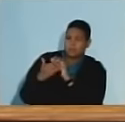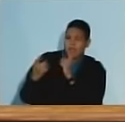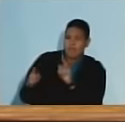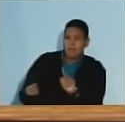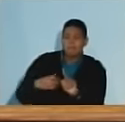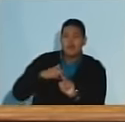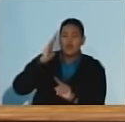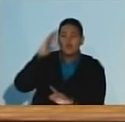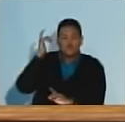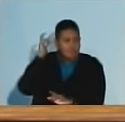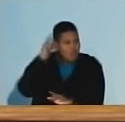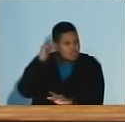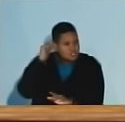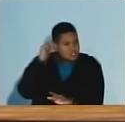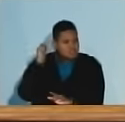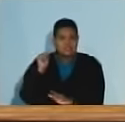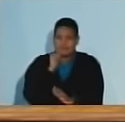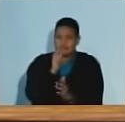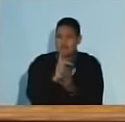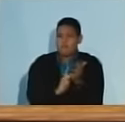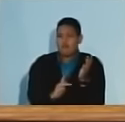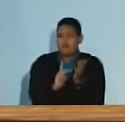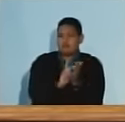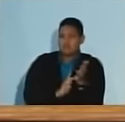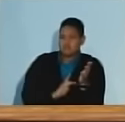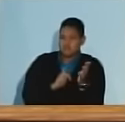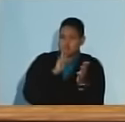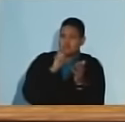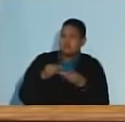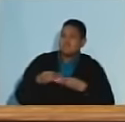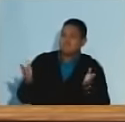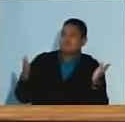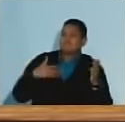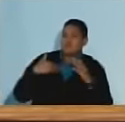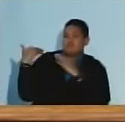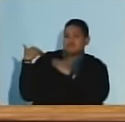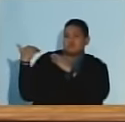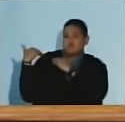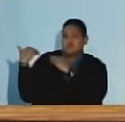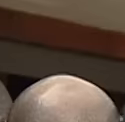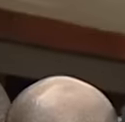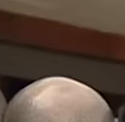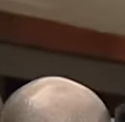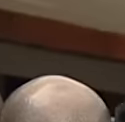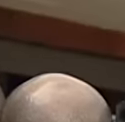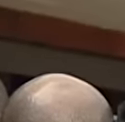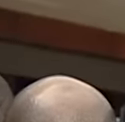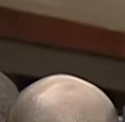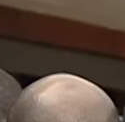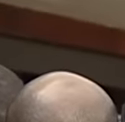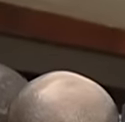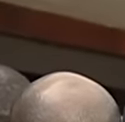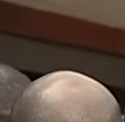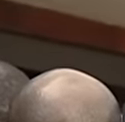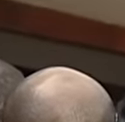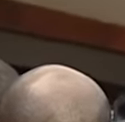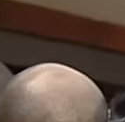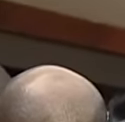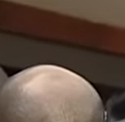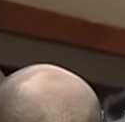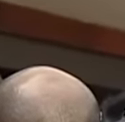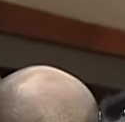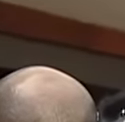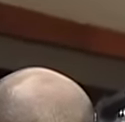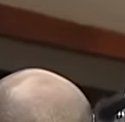Especially pleased that I've been elected as the deputy president and that will all those responsibilities I take very